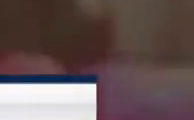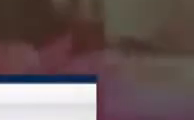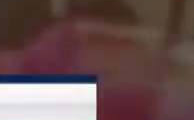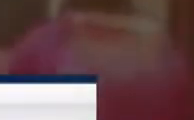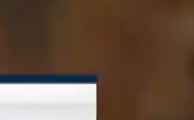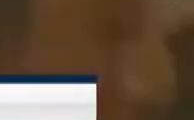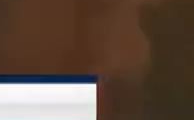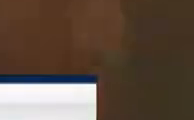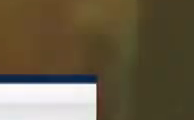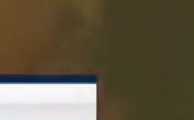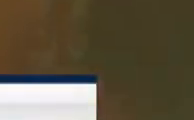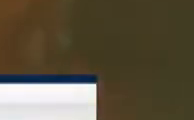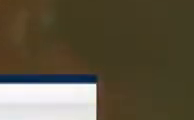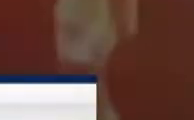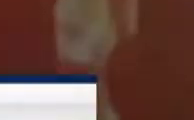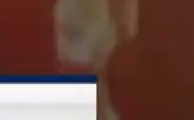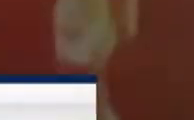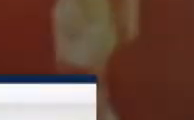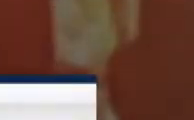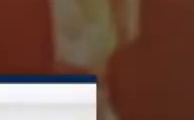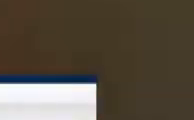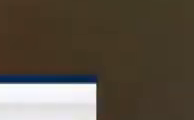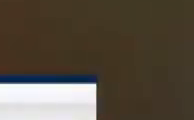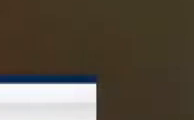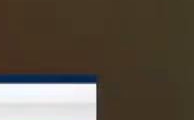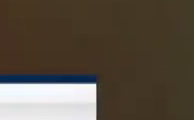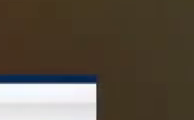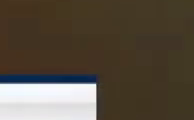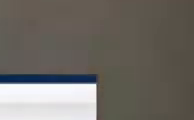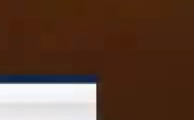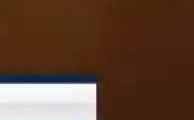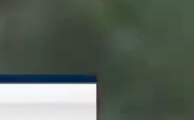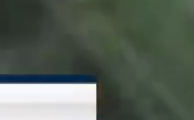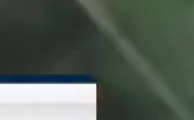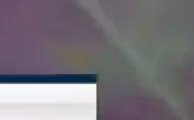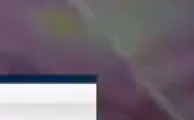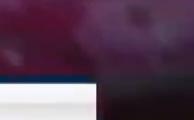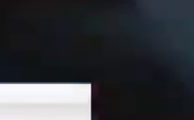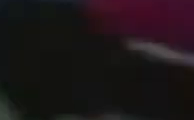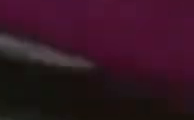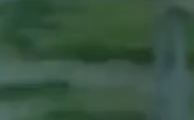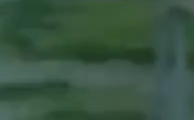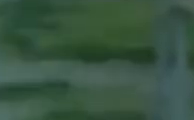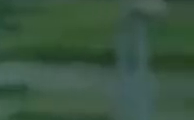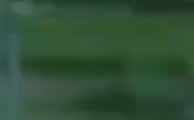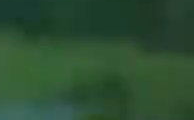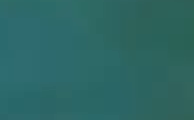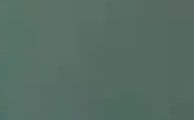downtown. When you've got worries, all the noise and the hurry seems to help, I know.